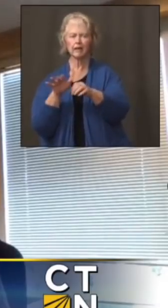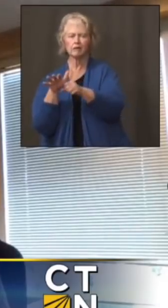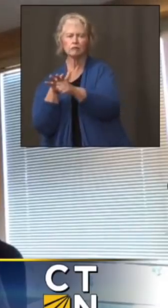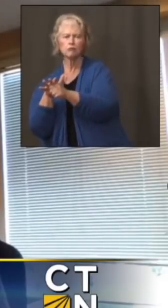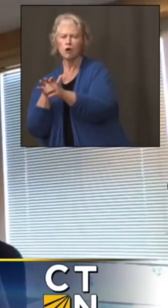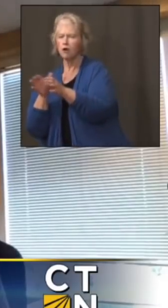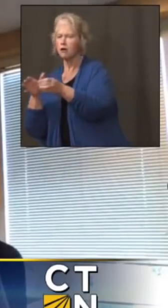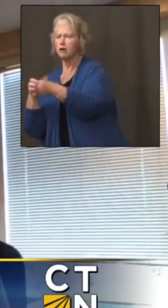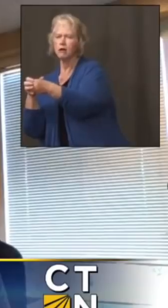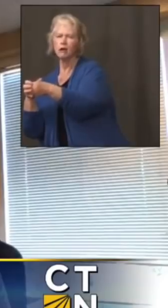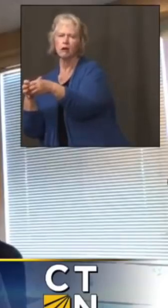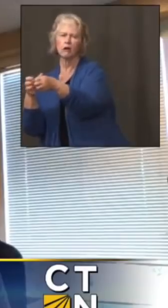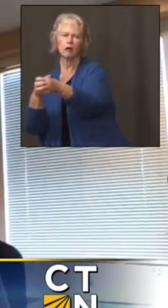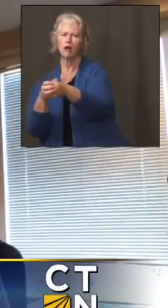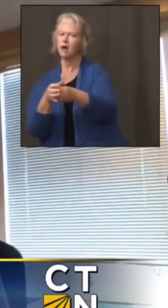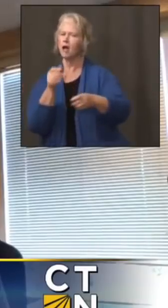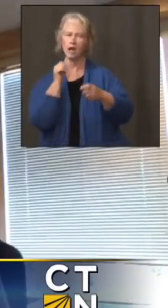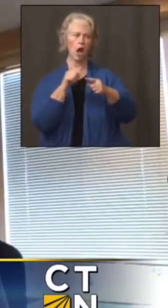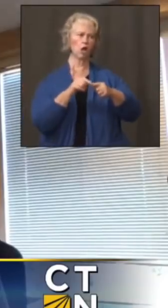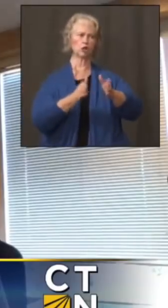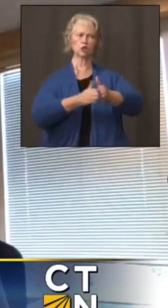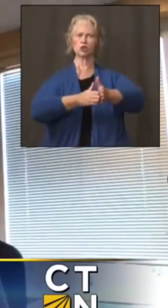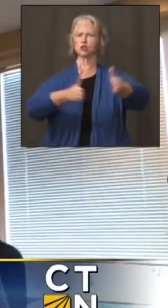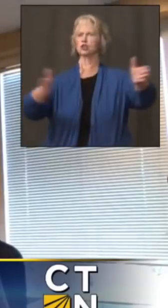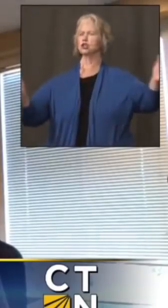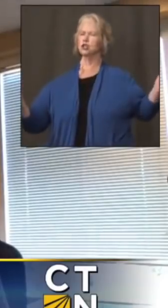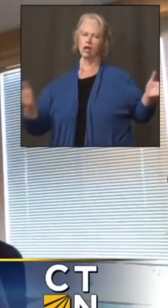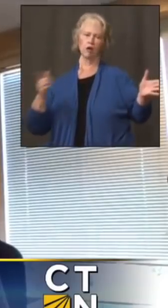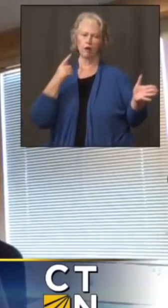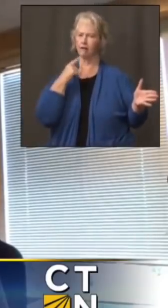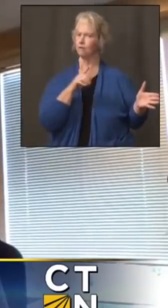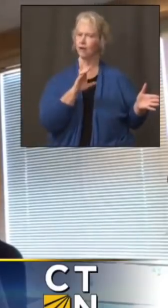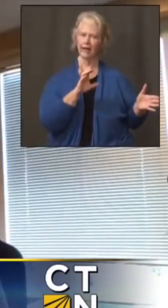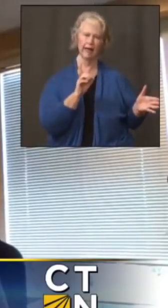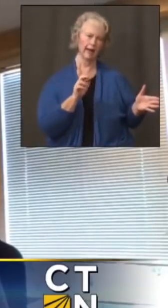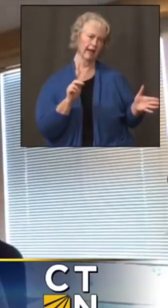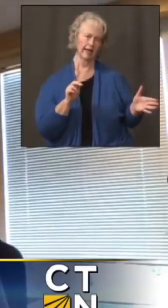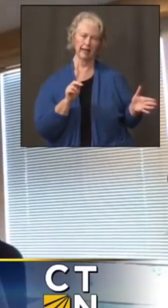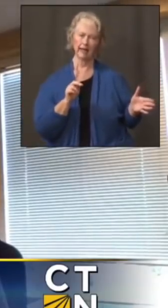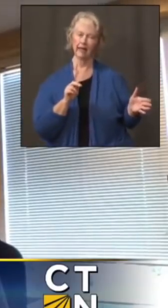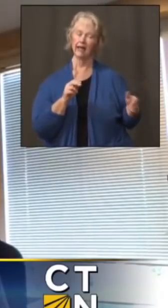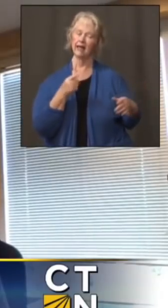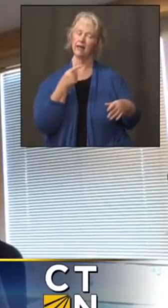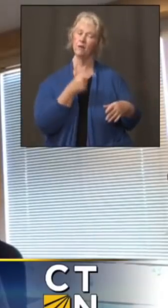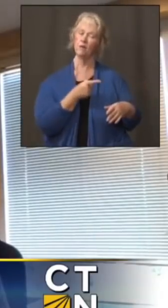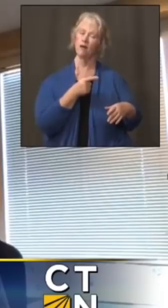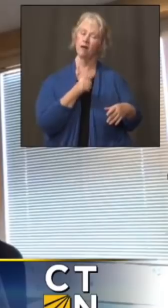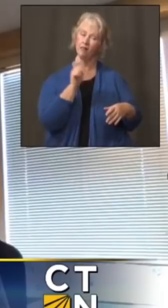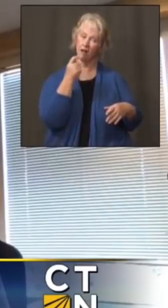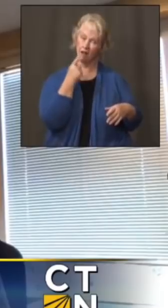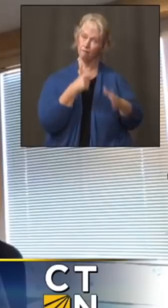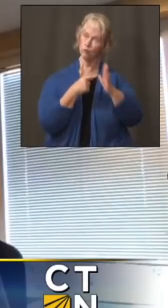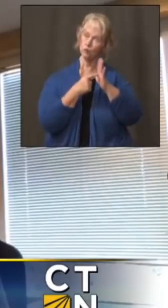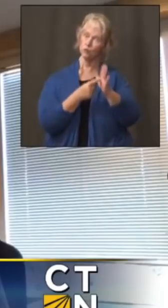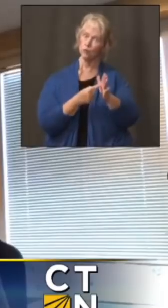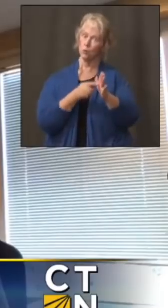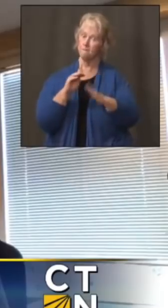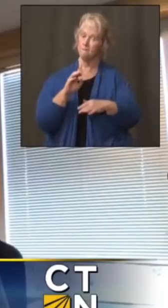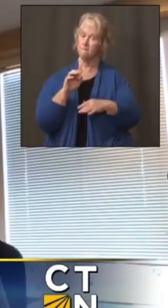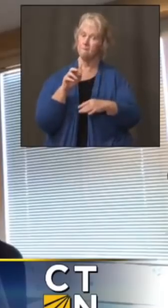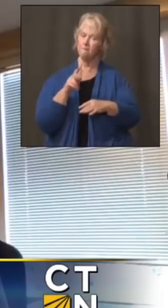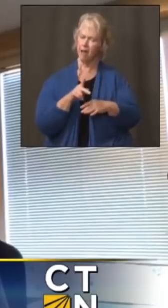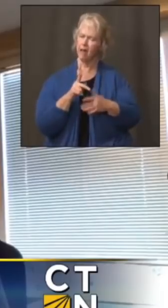seeing generalized uptick in cases across the state. I think the map that the governor showed earlier is a really nice illustration of